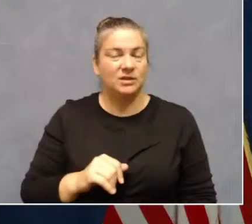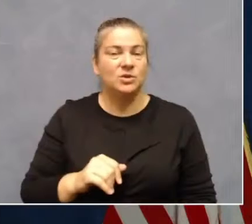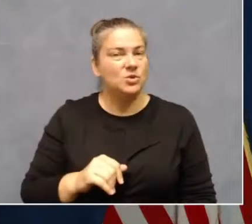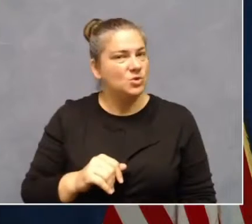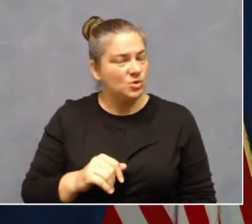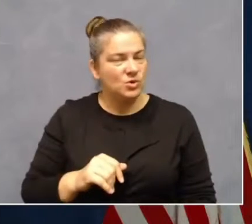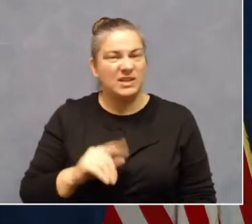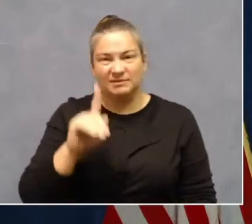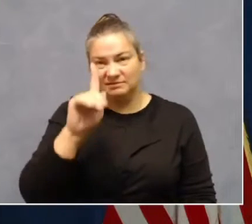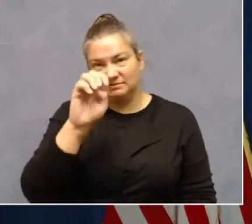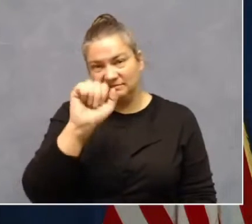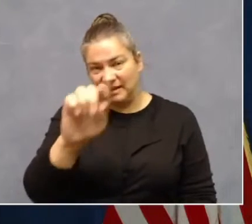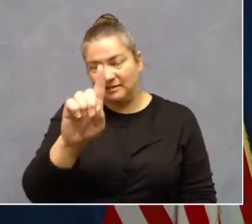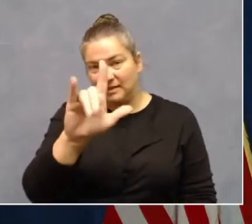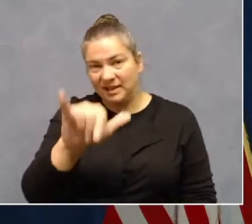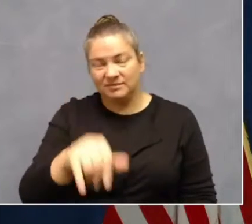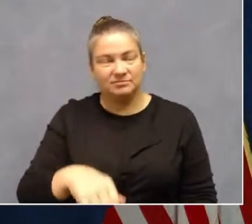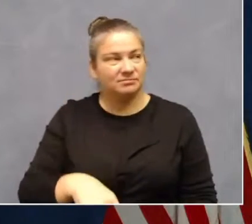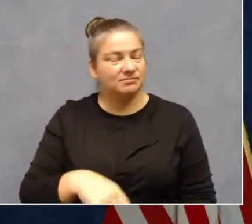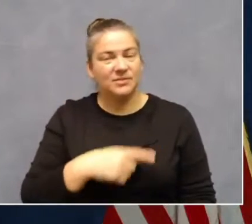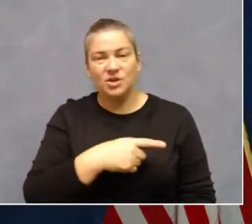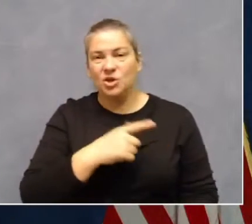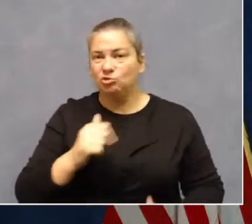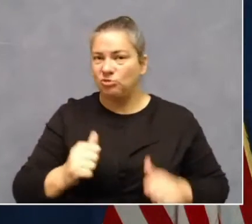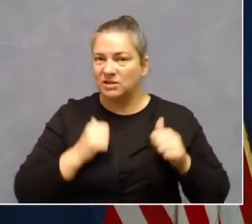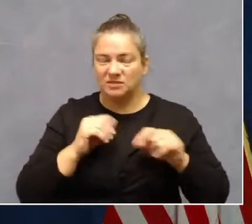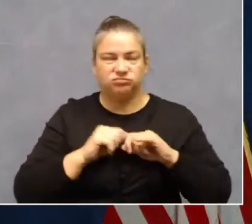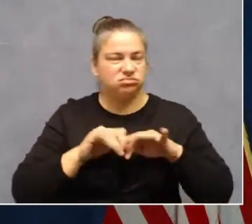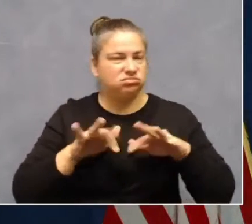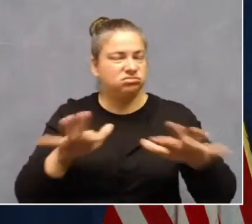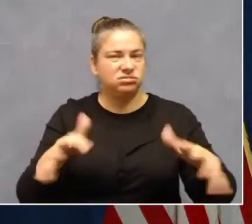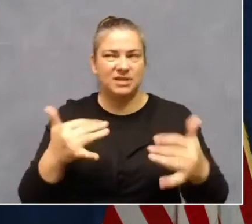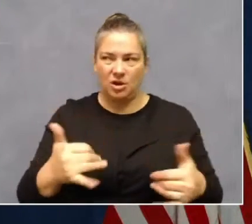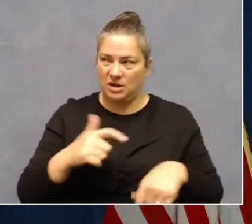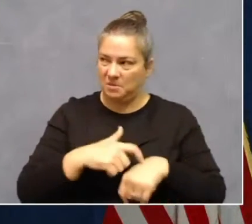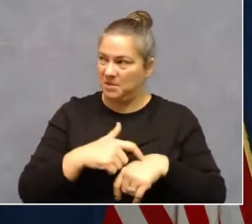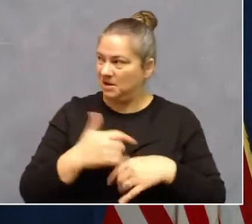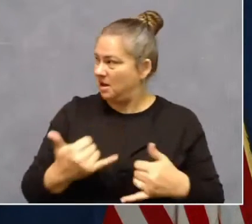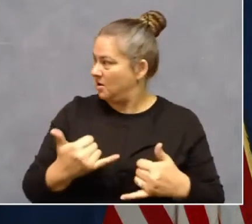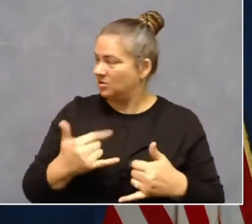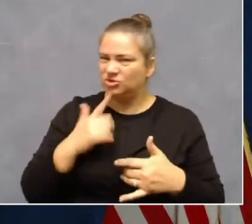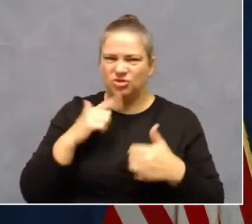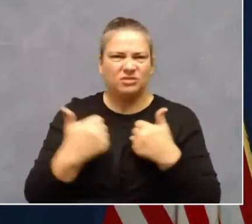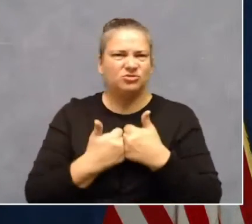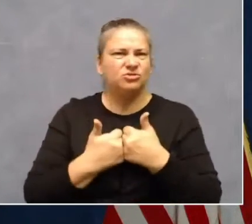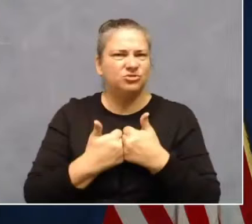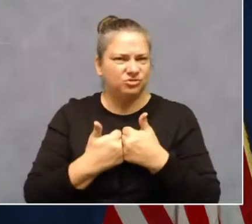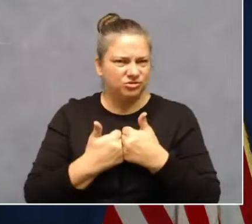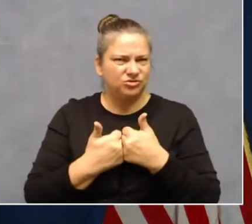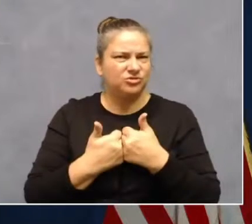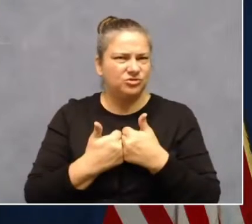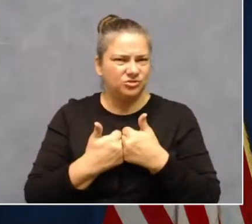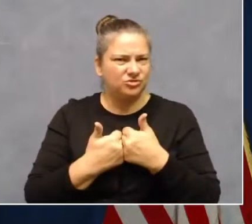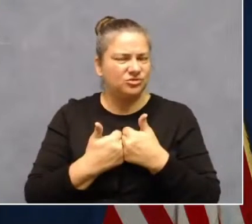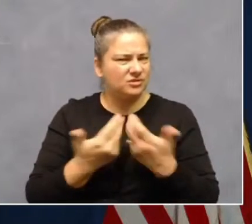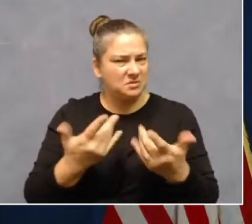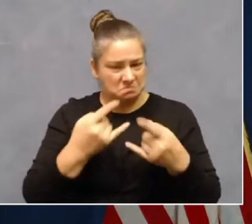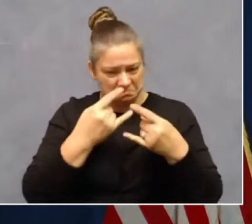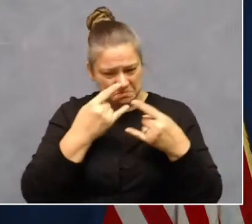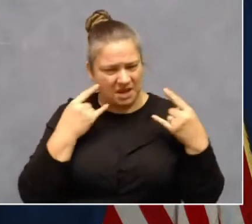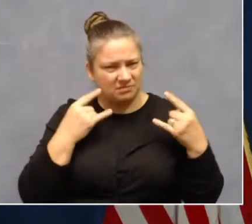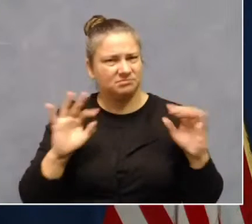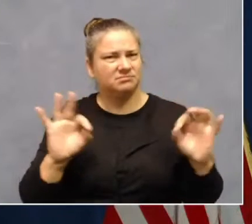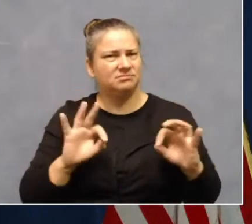aggressive, it's the challenge of our times. This isn't too much to ask to could keep your neighbor, your loved